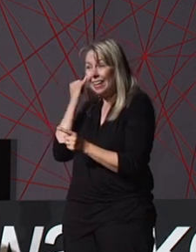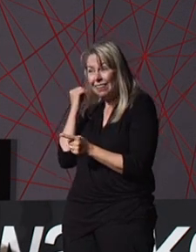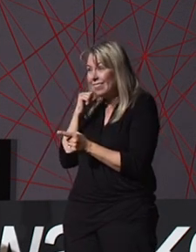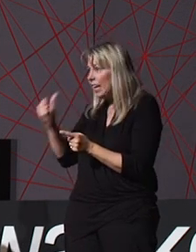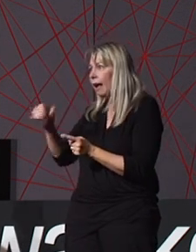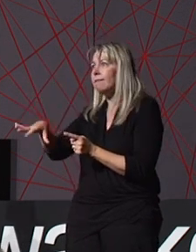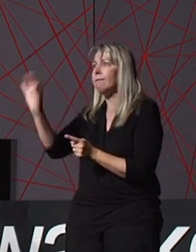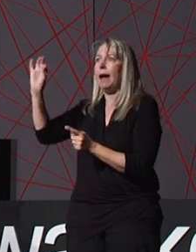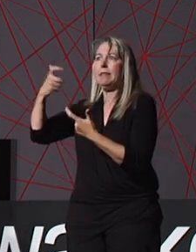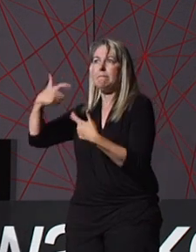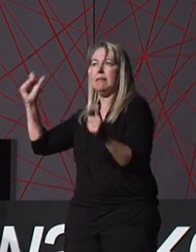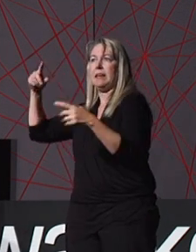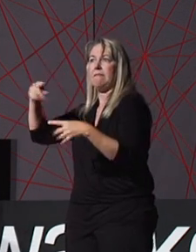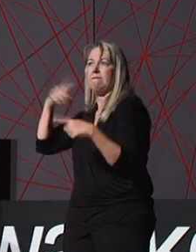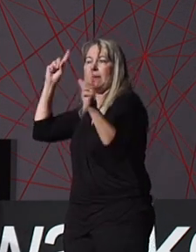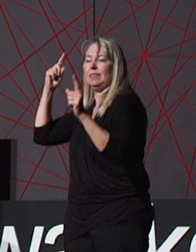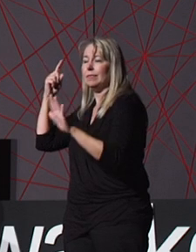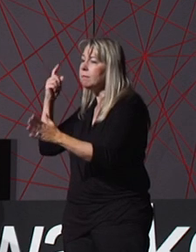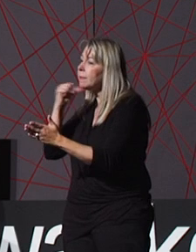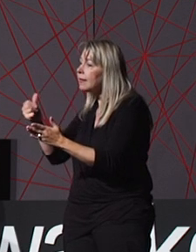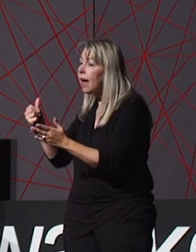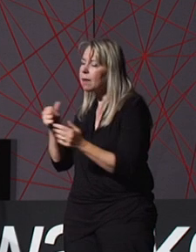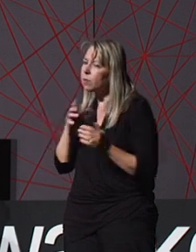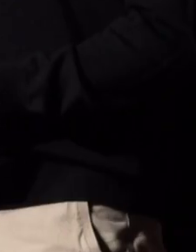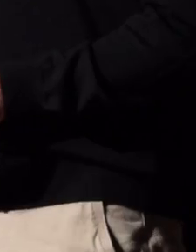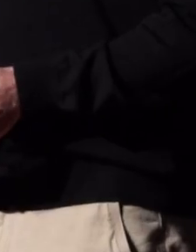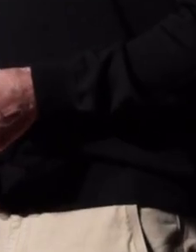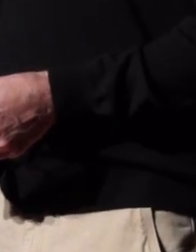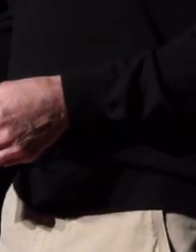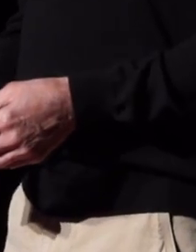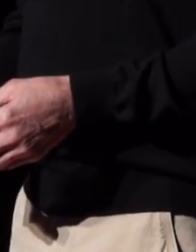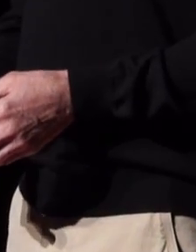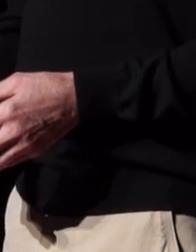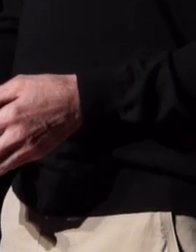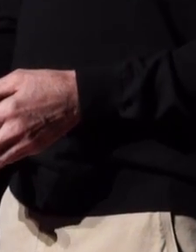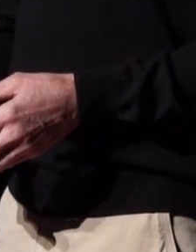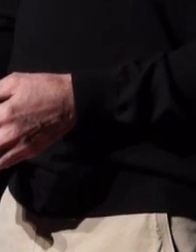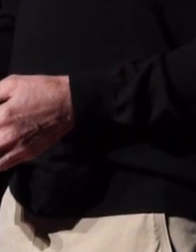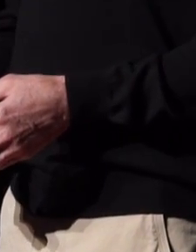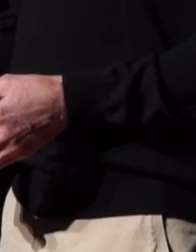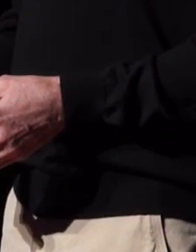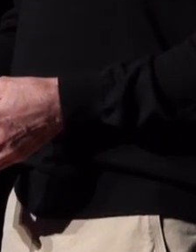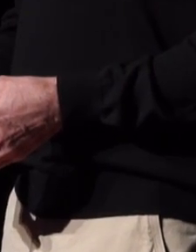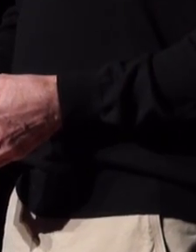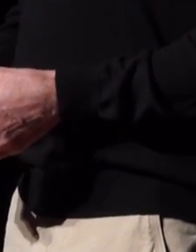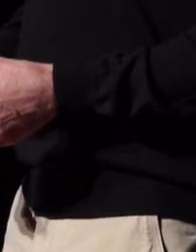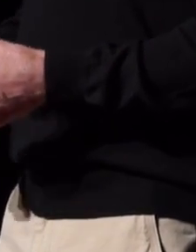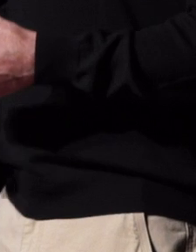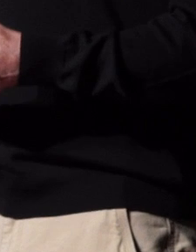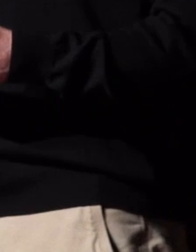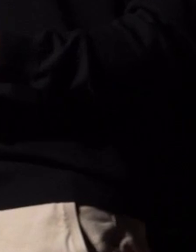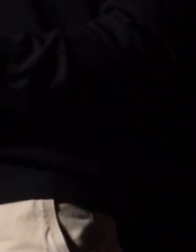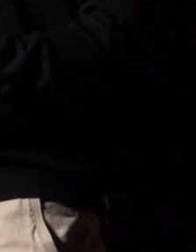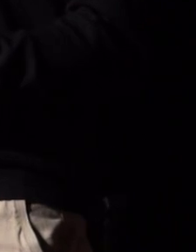so that we can tackle bigger problems. problems. We believe that global environmental change is the biggest problem facing humankind. And